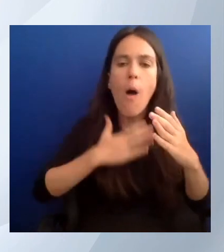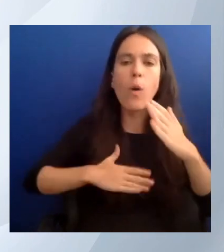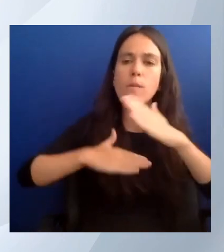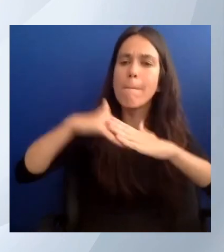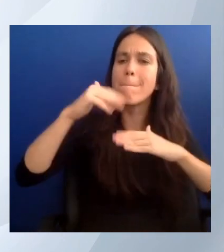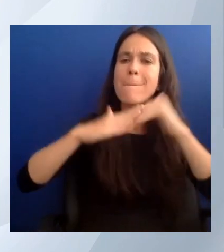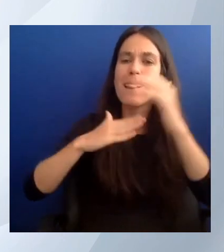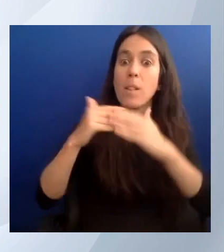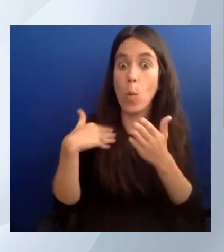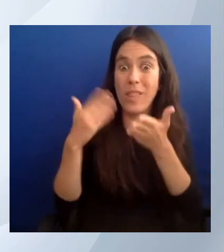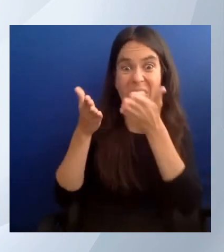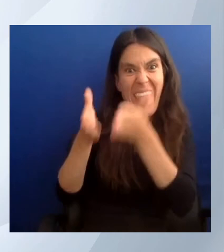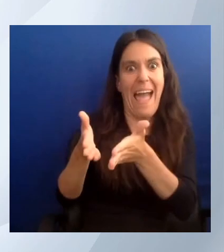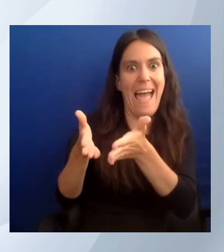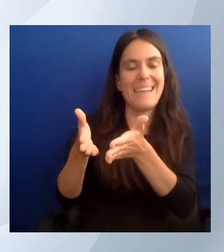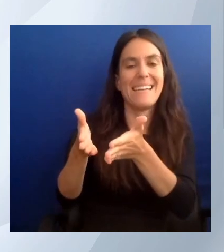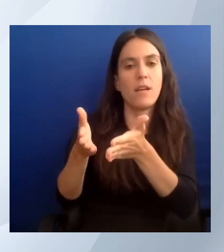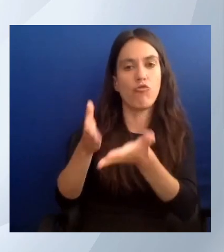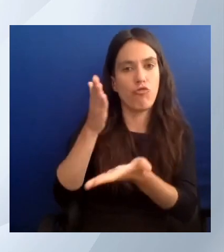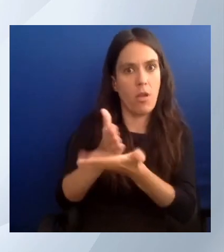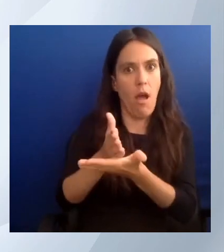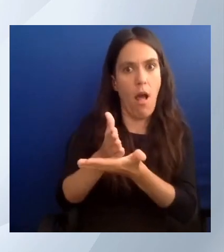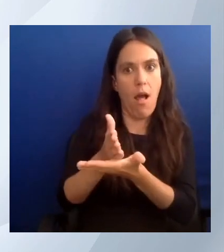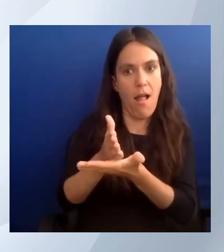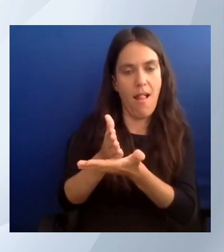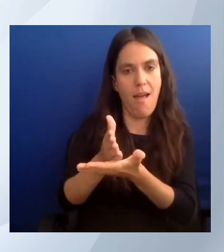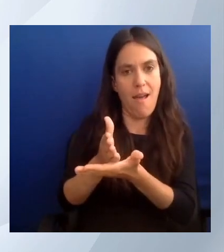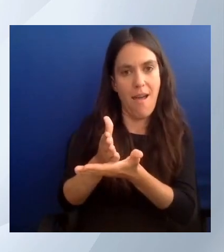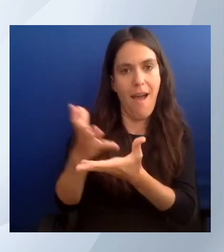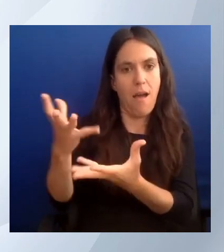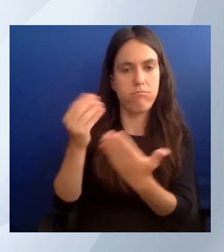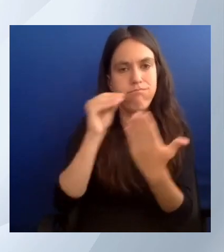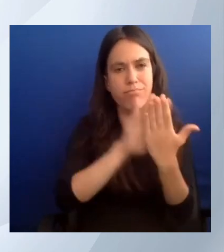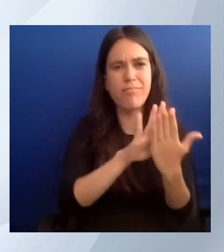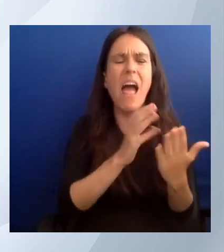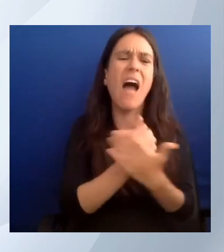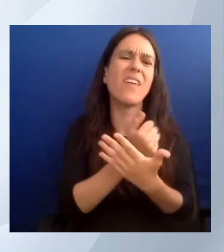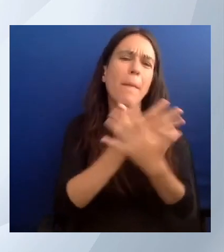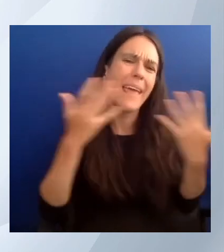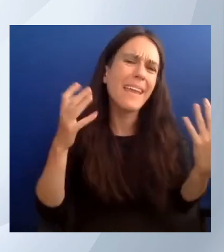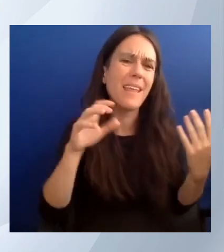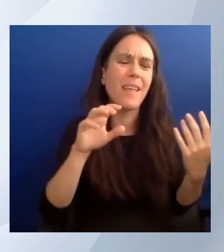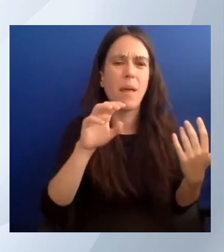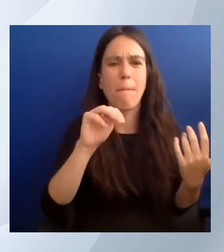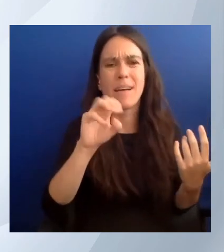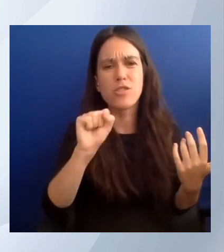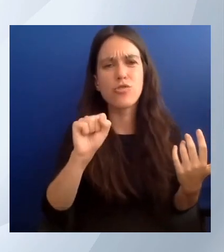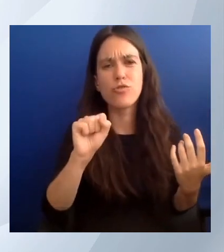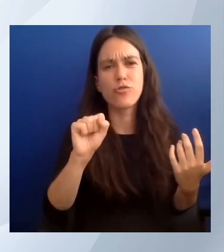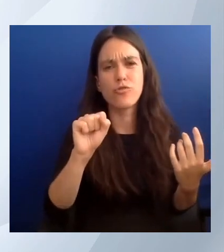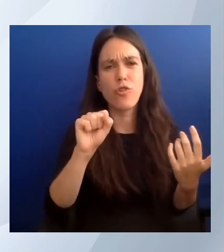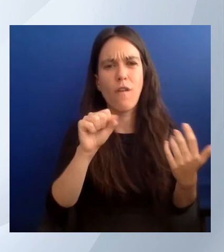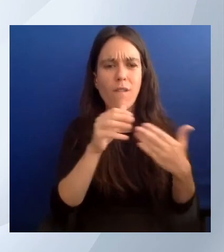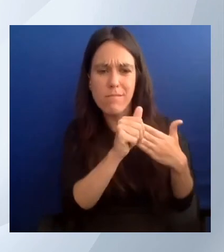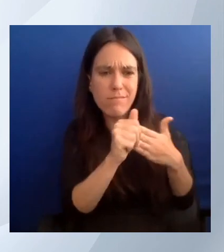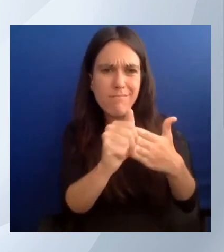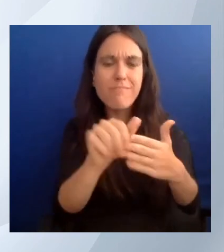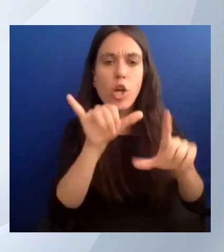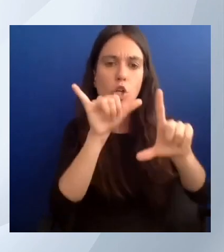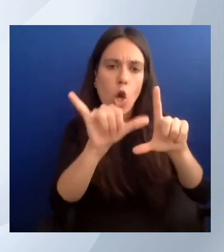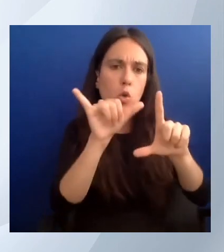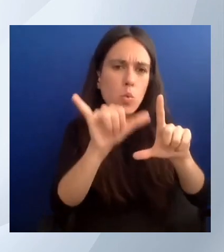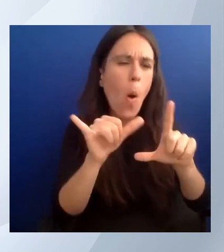Microsoft Docs. There's plenty of tutorials on YouTube. If you're lucky enough, Pluralsight is fantastic.